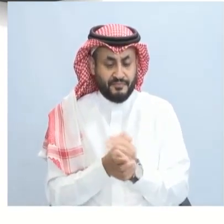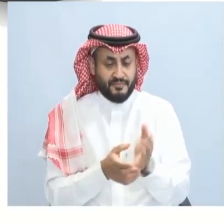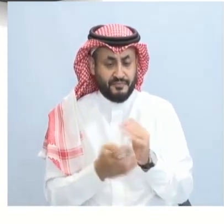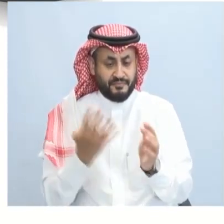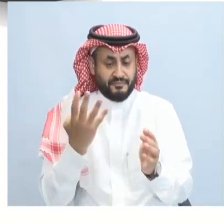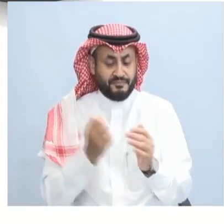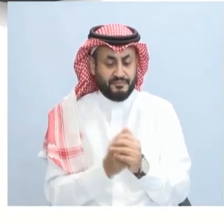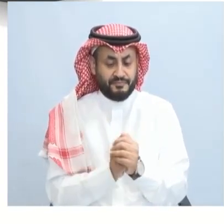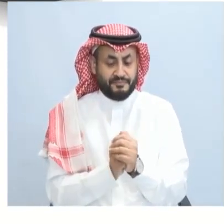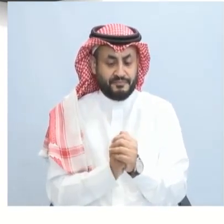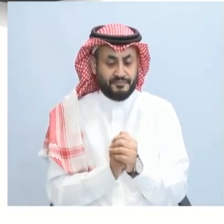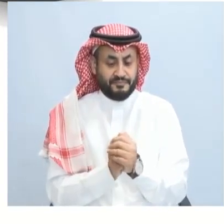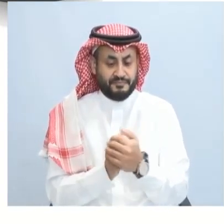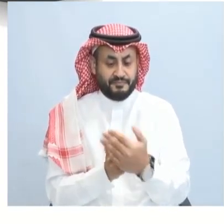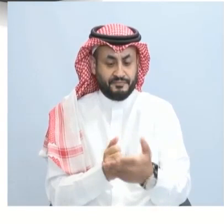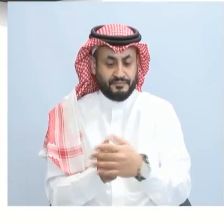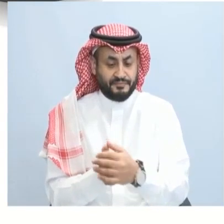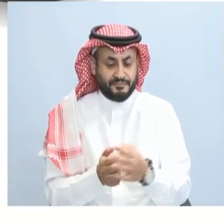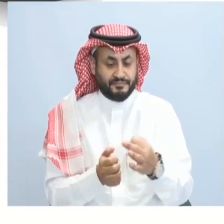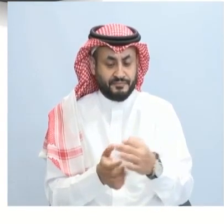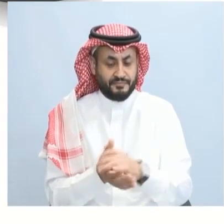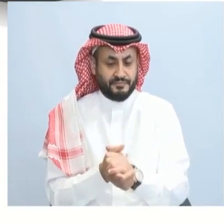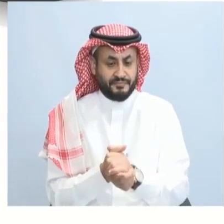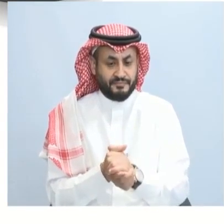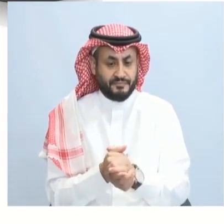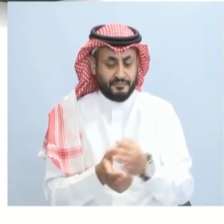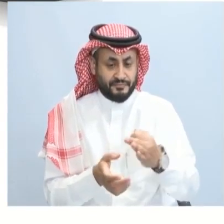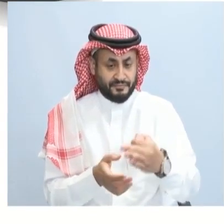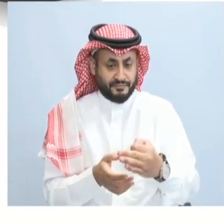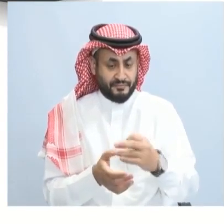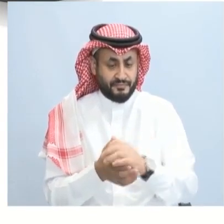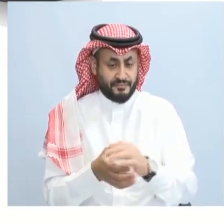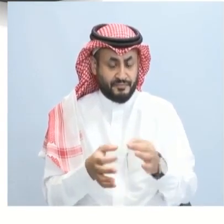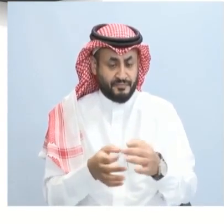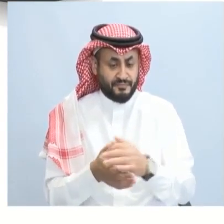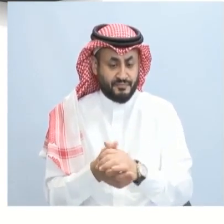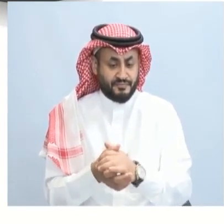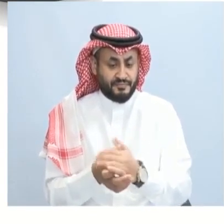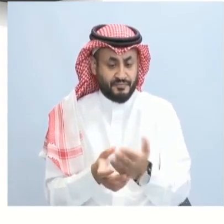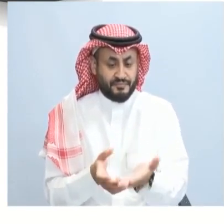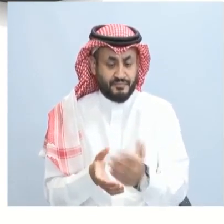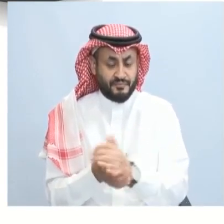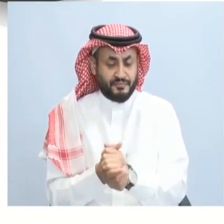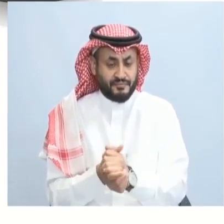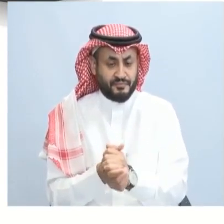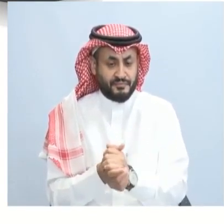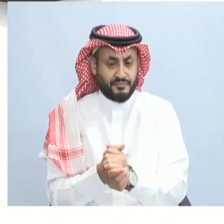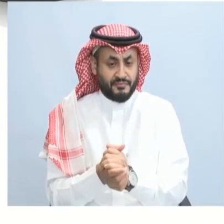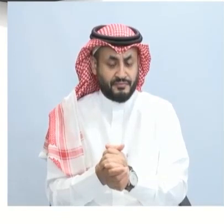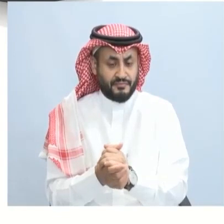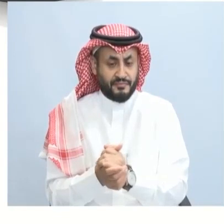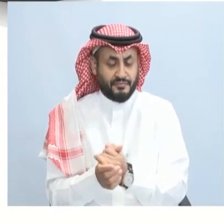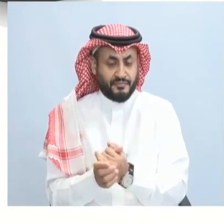After that, we have number four, coins made of valuable metals, which appeared, we have here, in 500